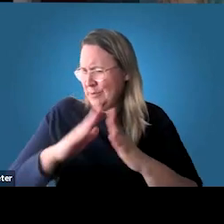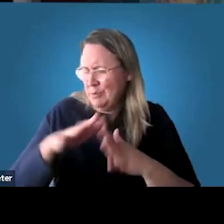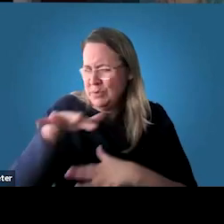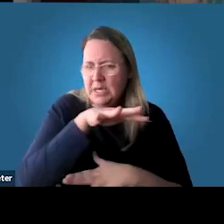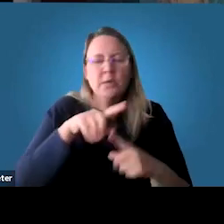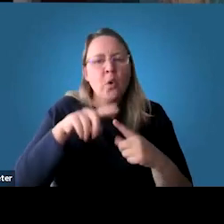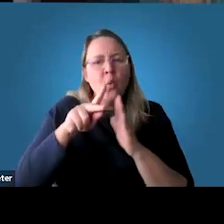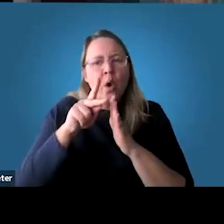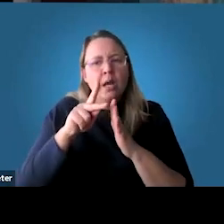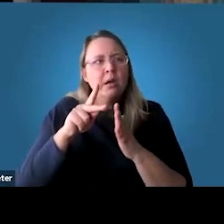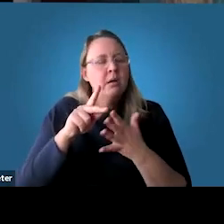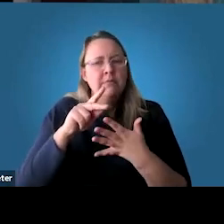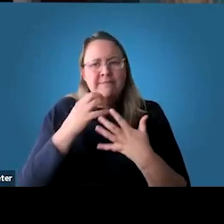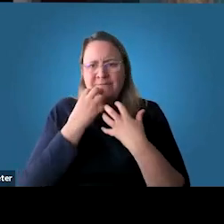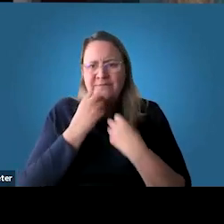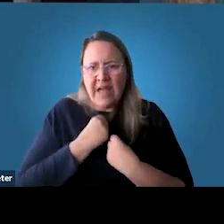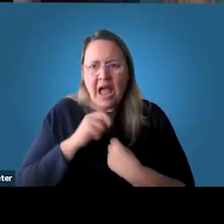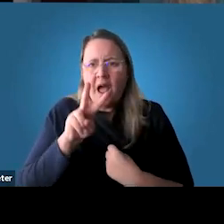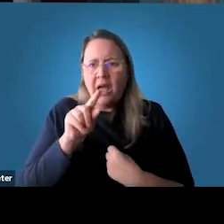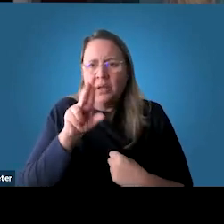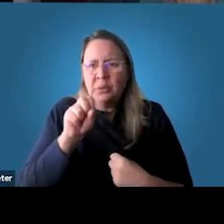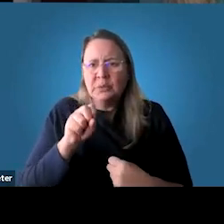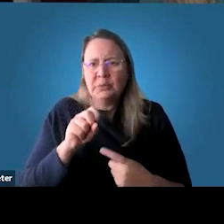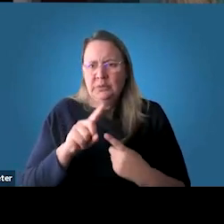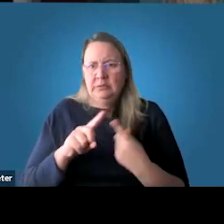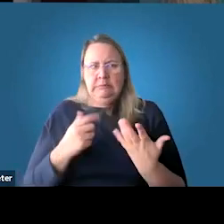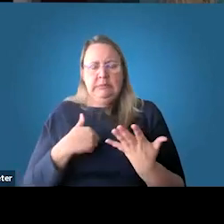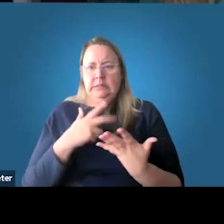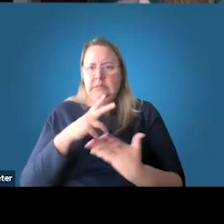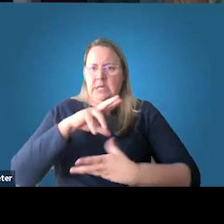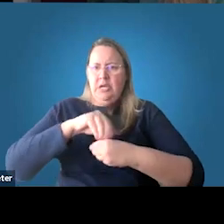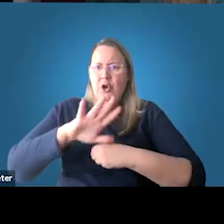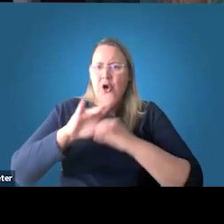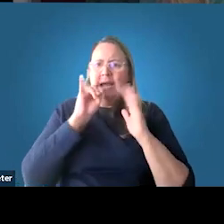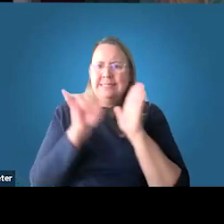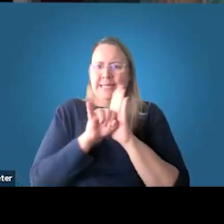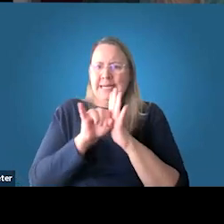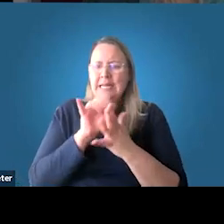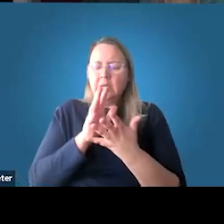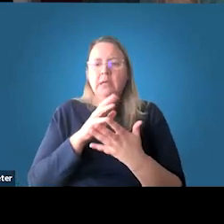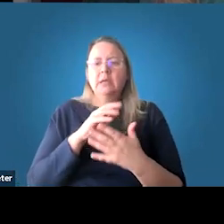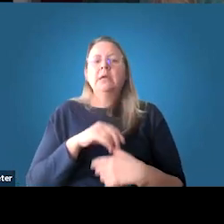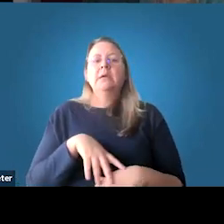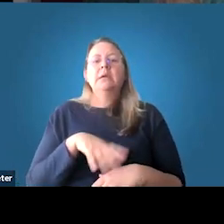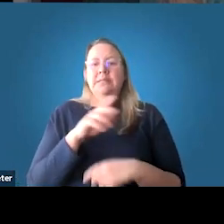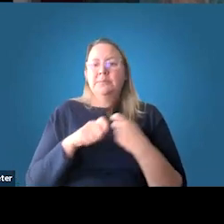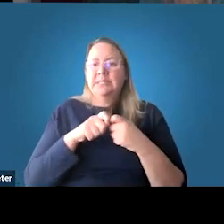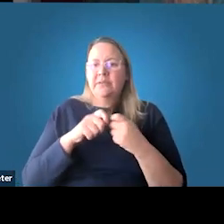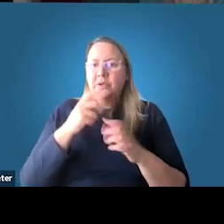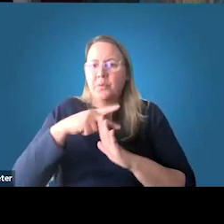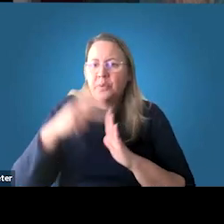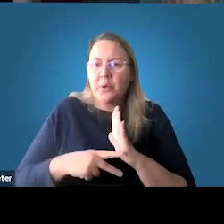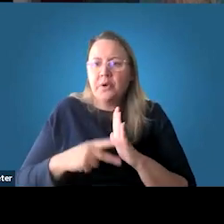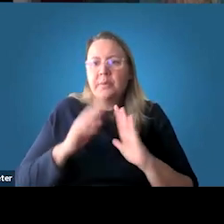principles drive our organization's work, culture, and identity. And really, regardless of the specific programs or